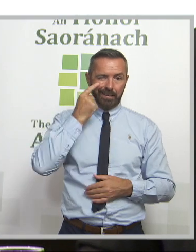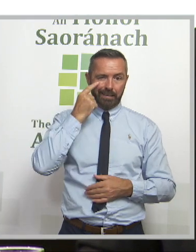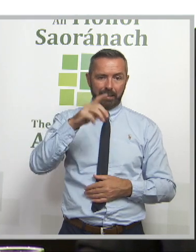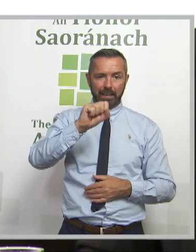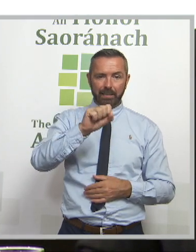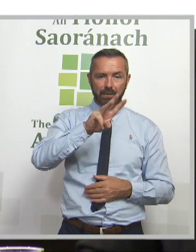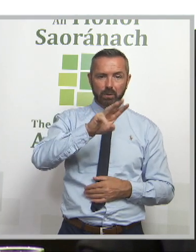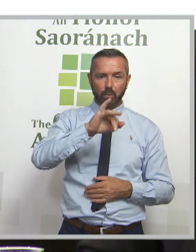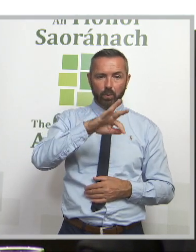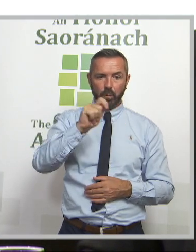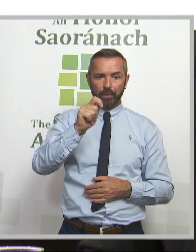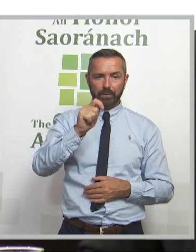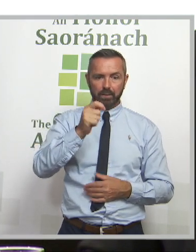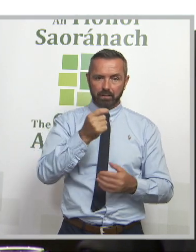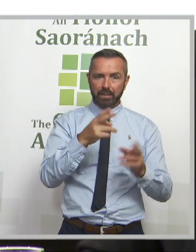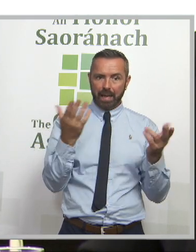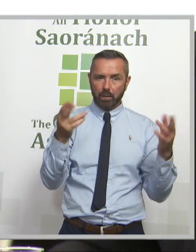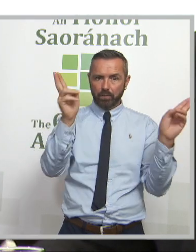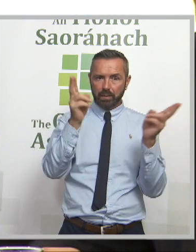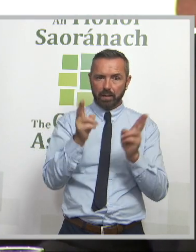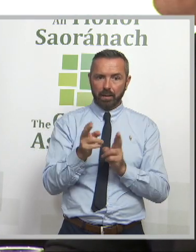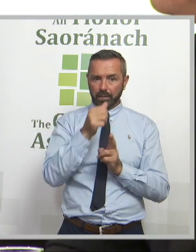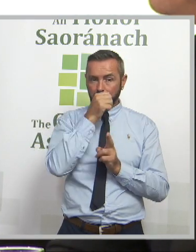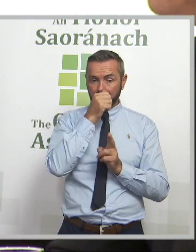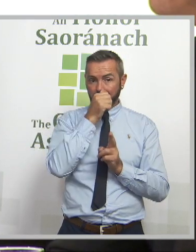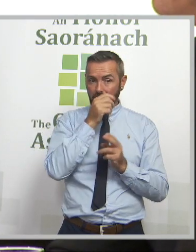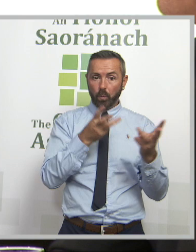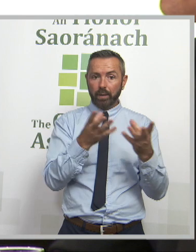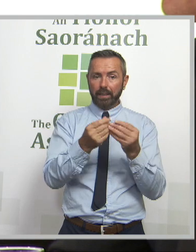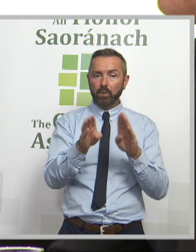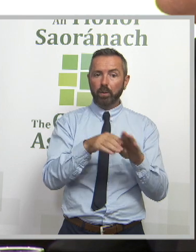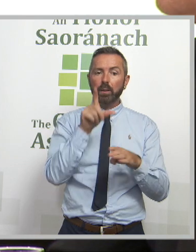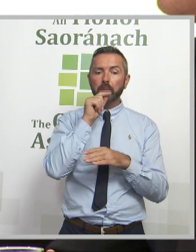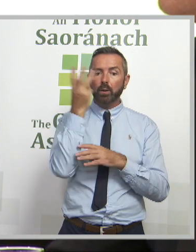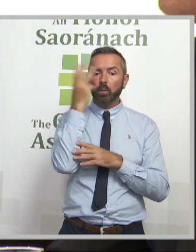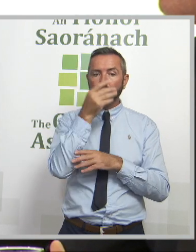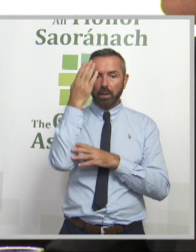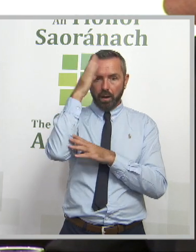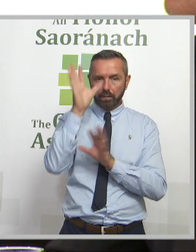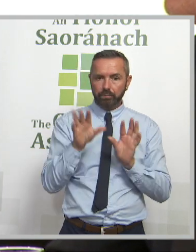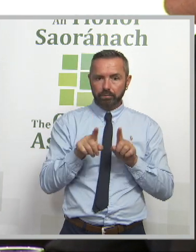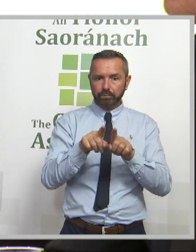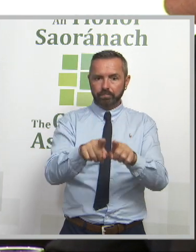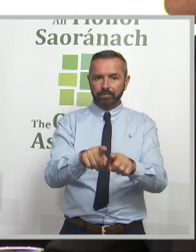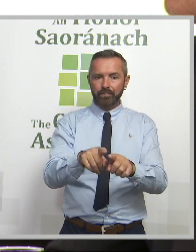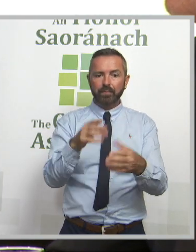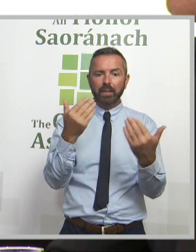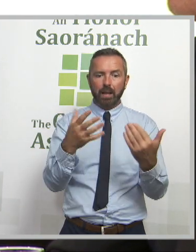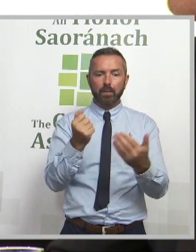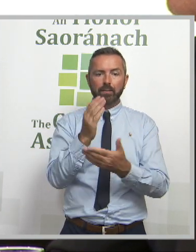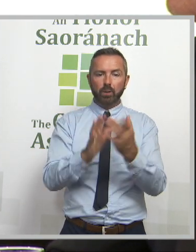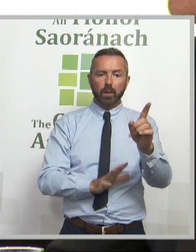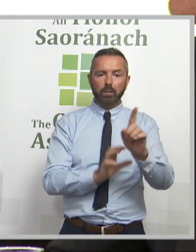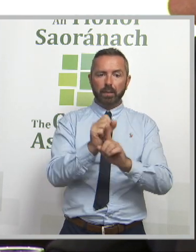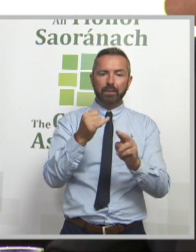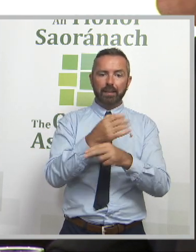lot of work surveying those in conjunction with Birdwatch Ireland, for example, and have now managed to get objectives into some of the county